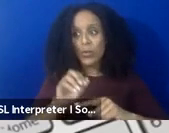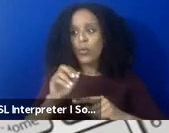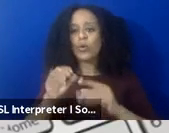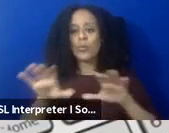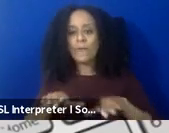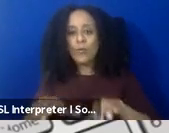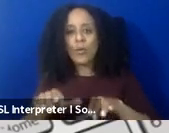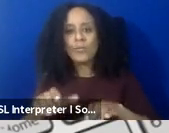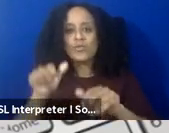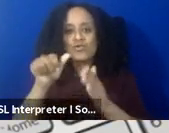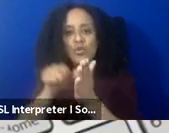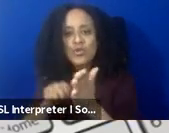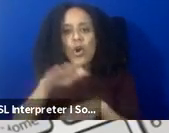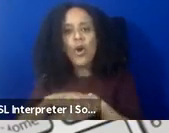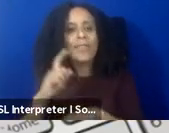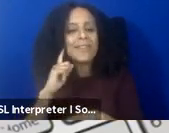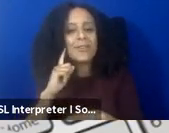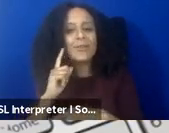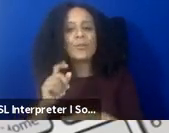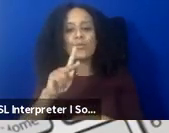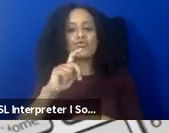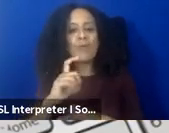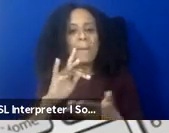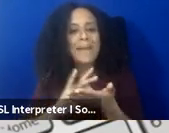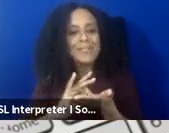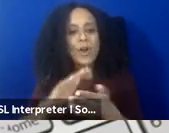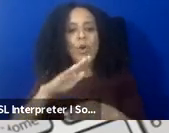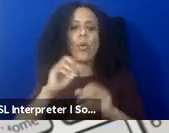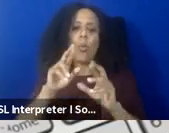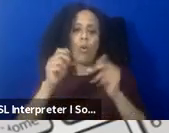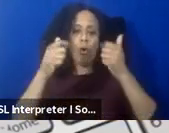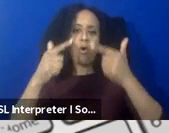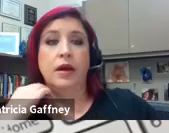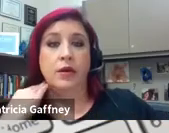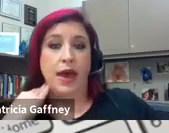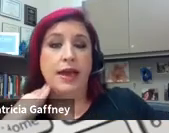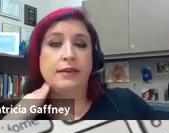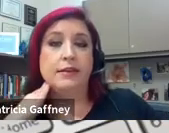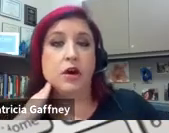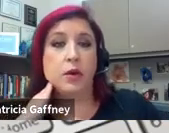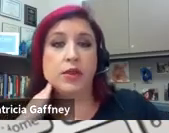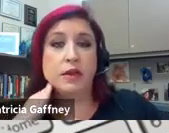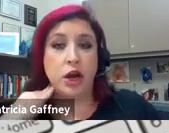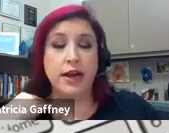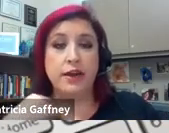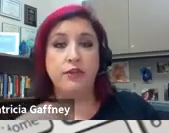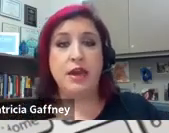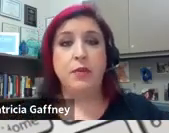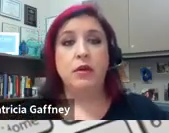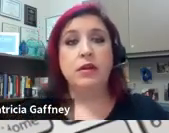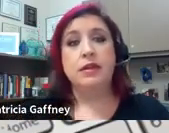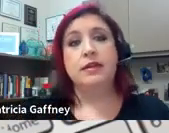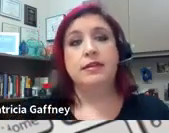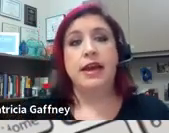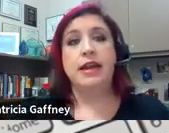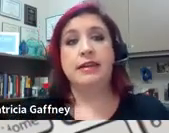ear, prescribe medication related to ear infections, or all of the above? Okay, so the majority of